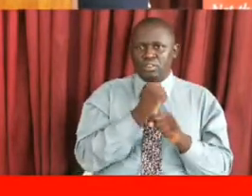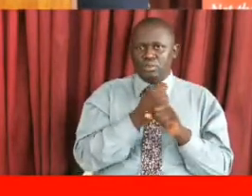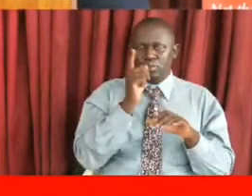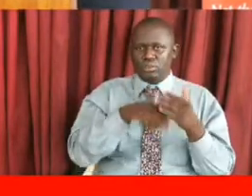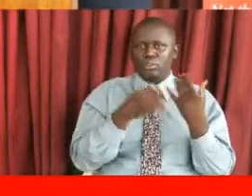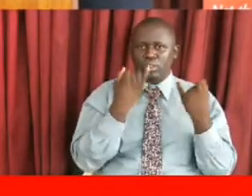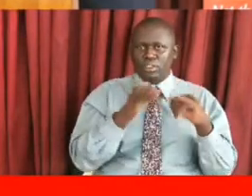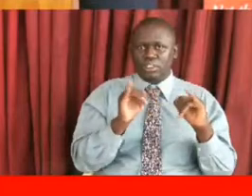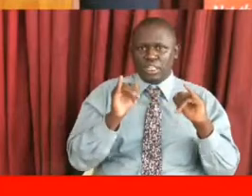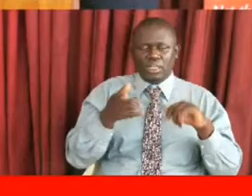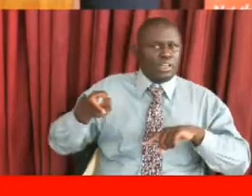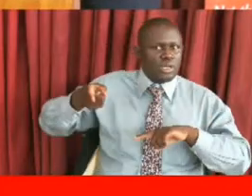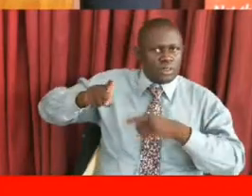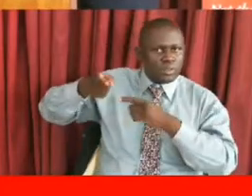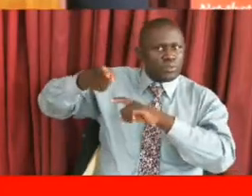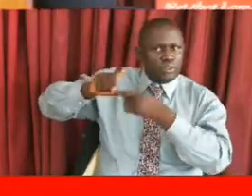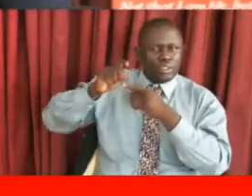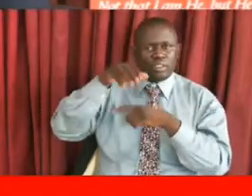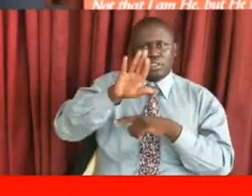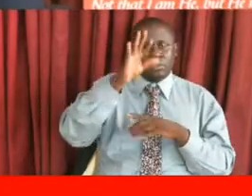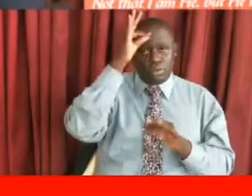your faith in his